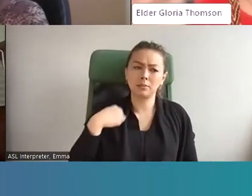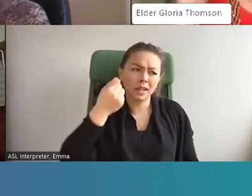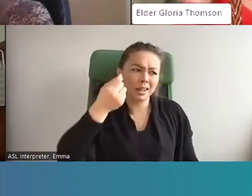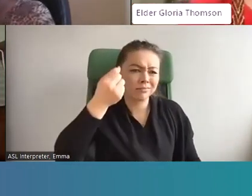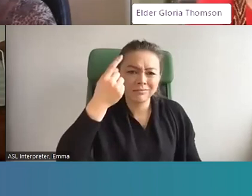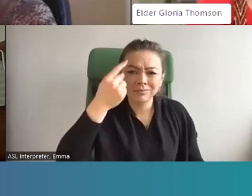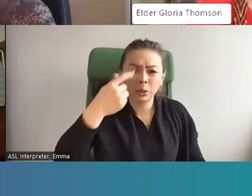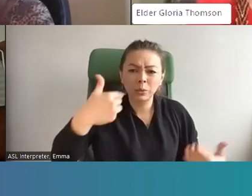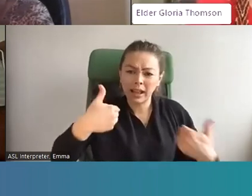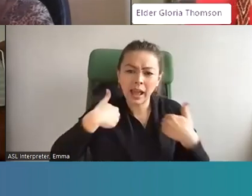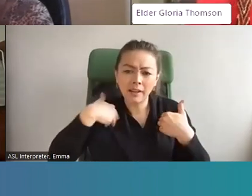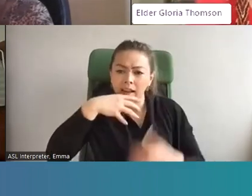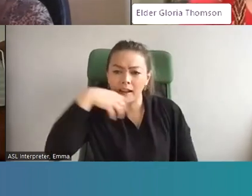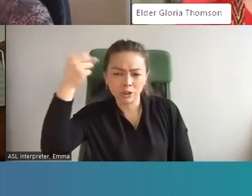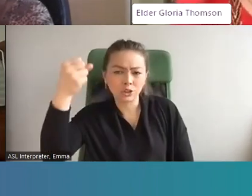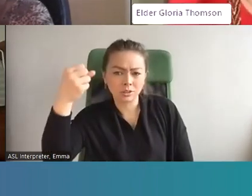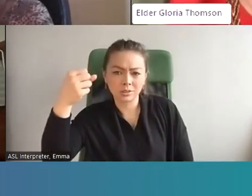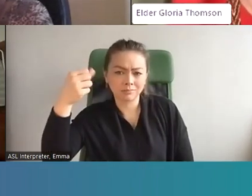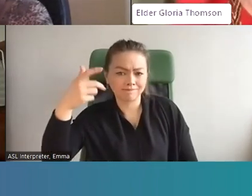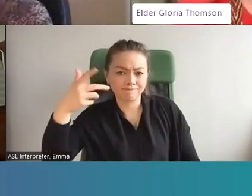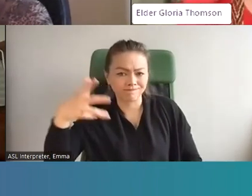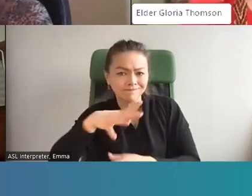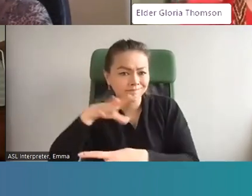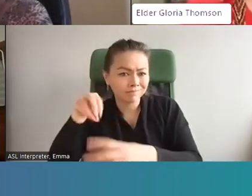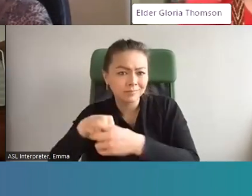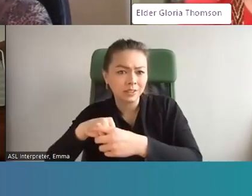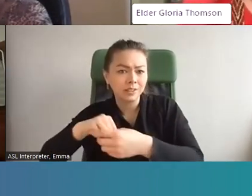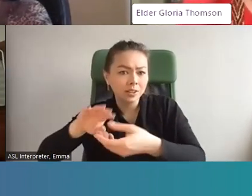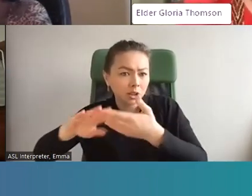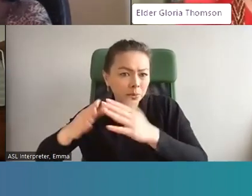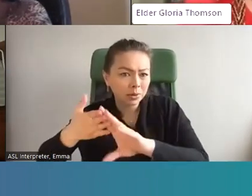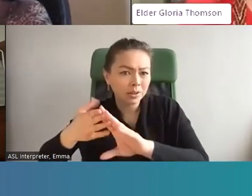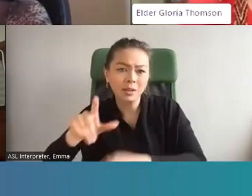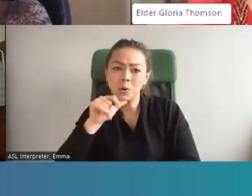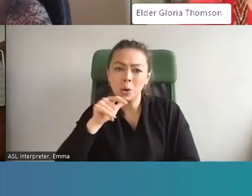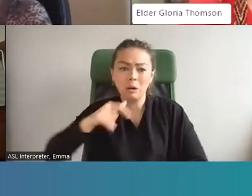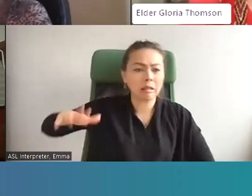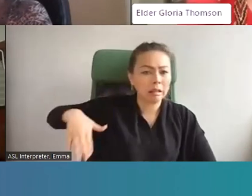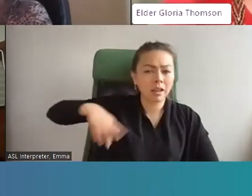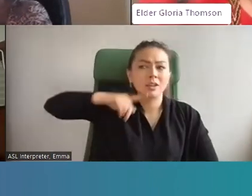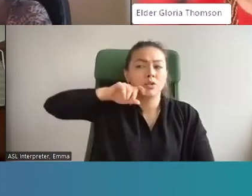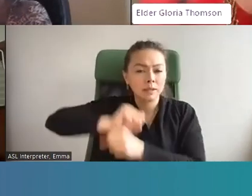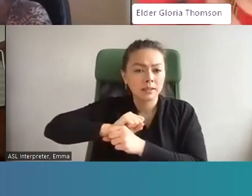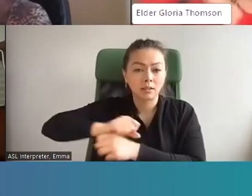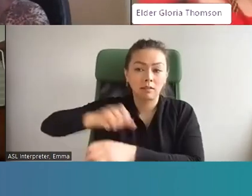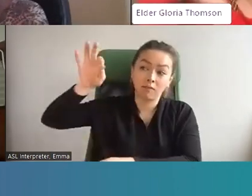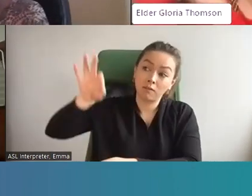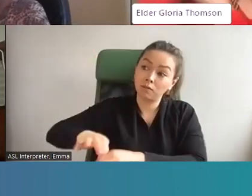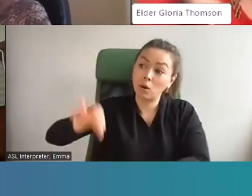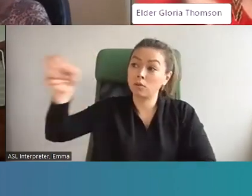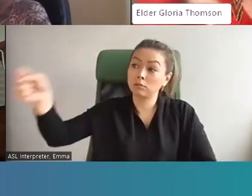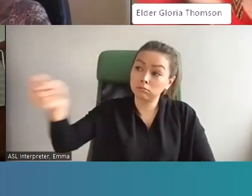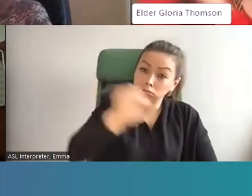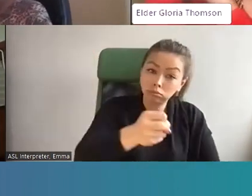in our community that aren't voted in as senators. It doesn't have to be that way. That's kind of a